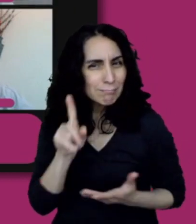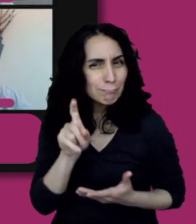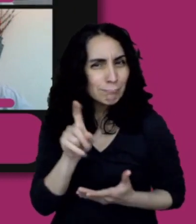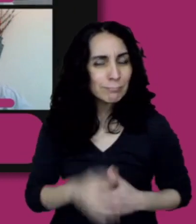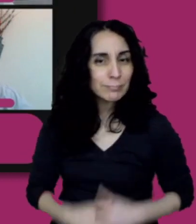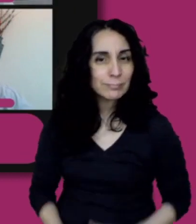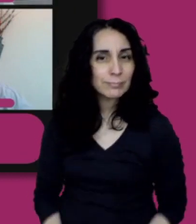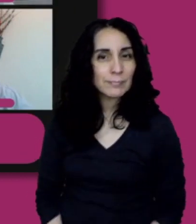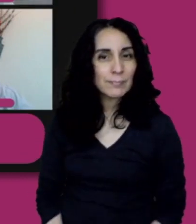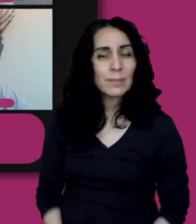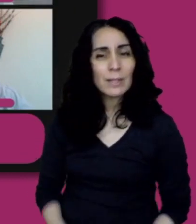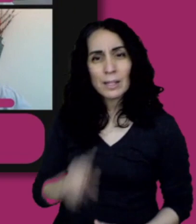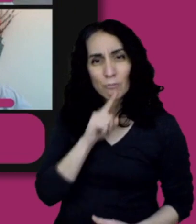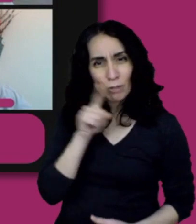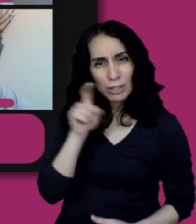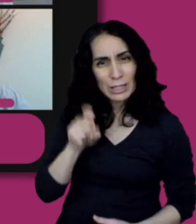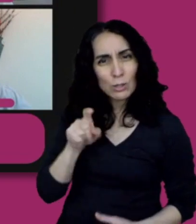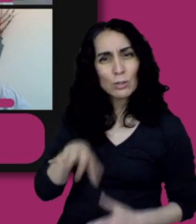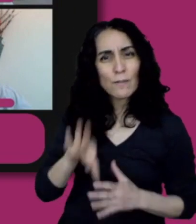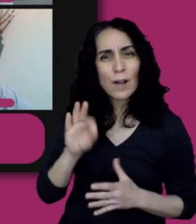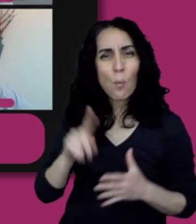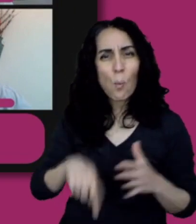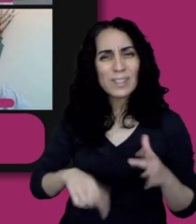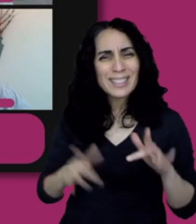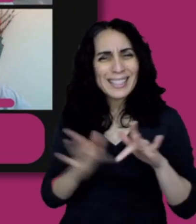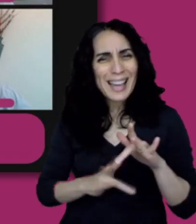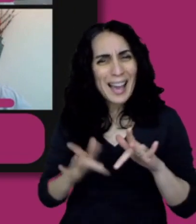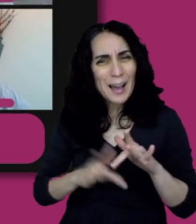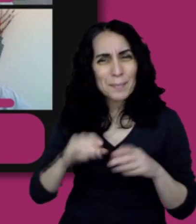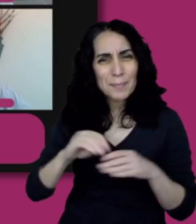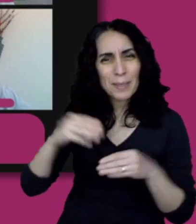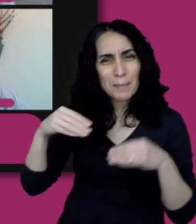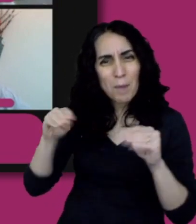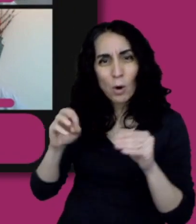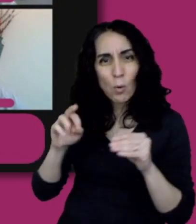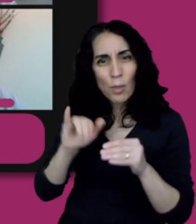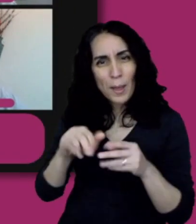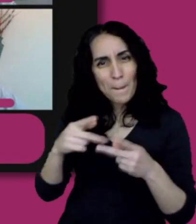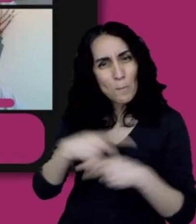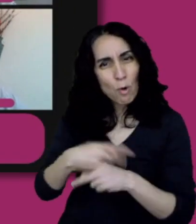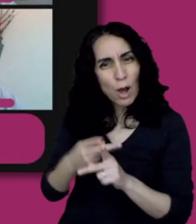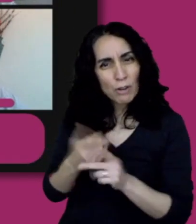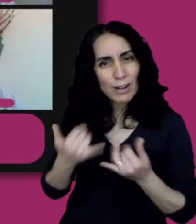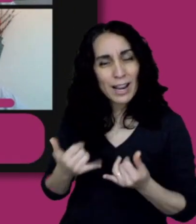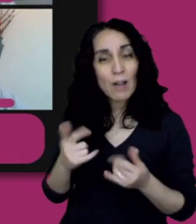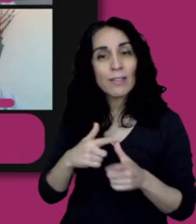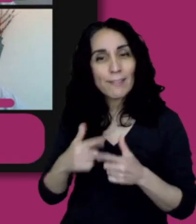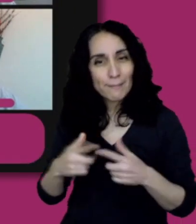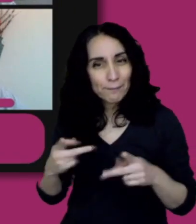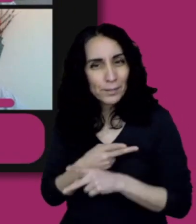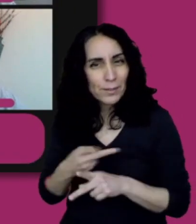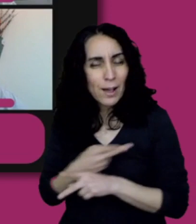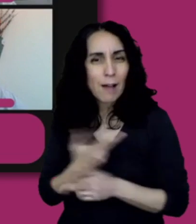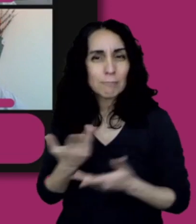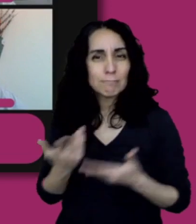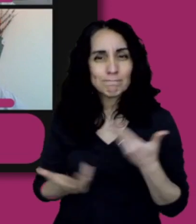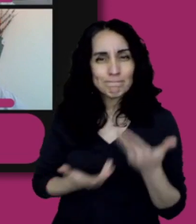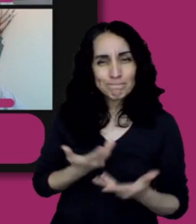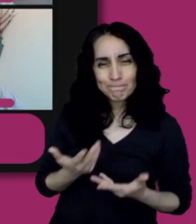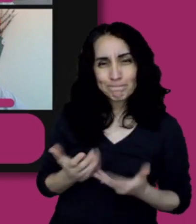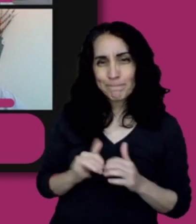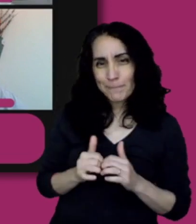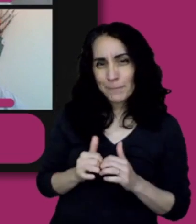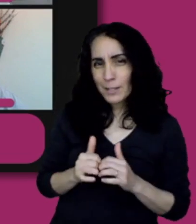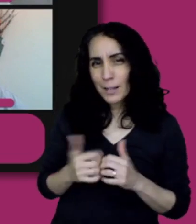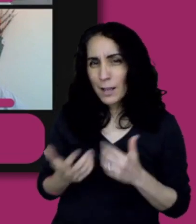they have to really find, what is the gap in the market or in the product right now, and then figure out, okay,